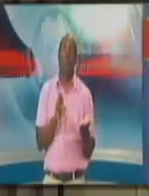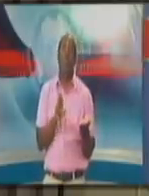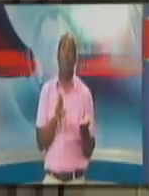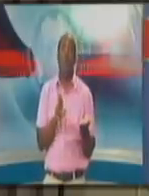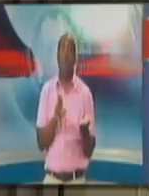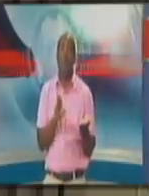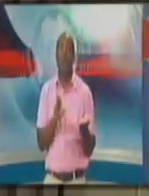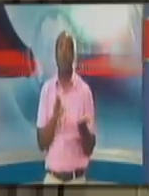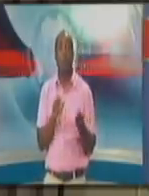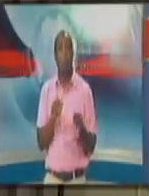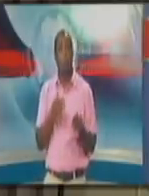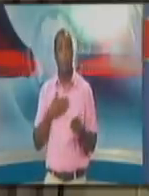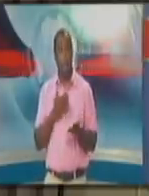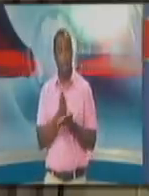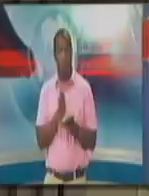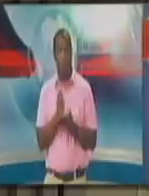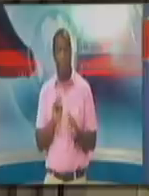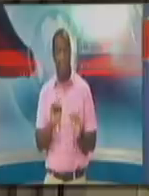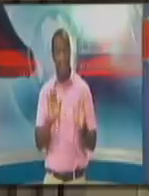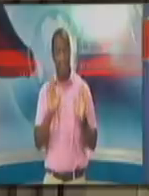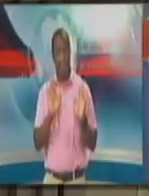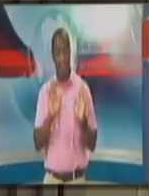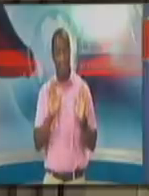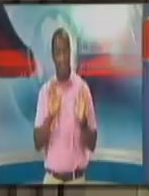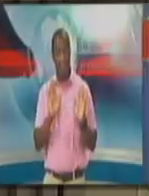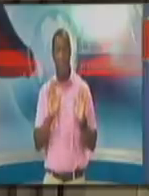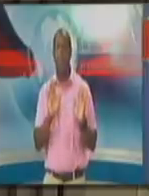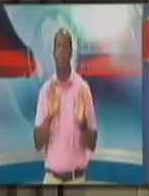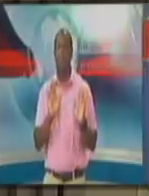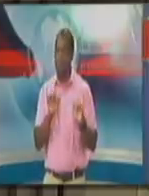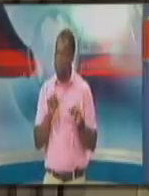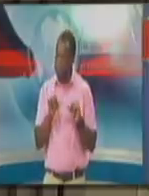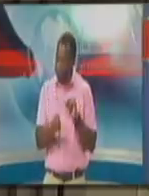peak to interact with your children,